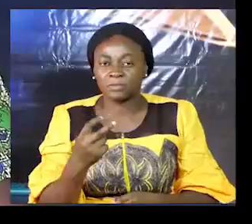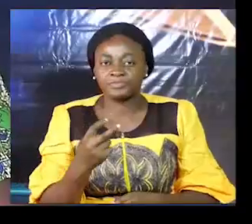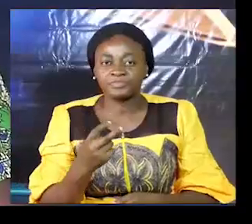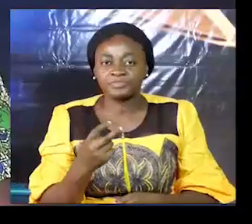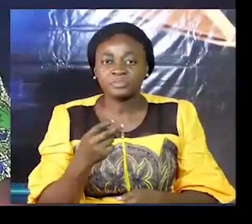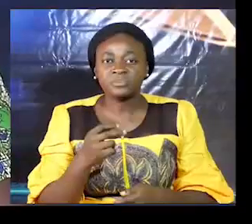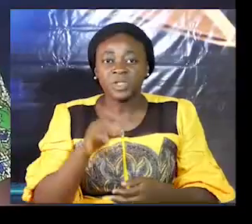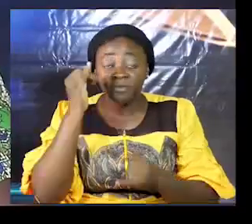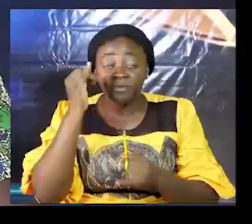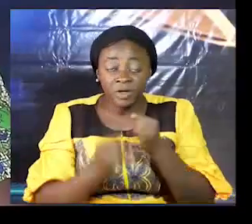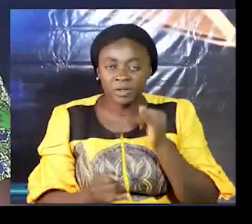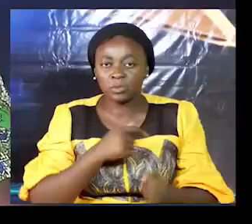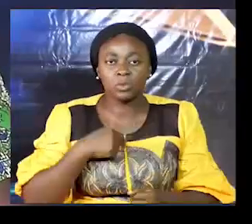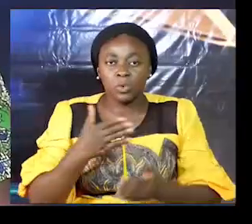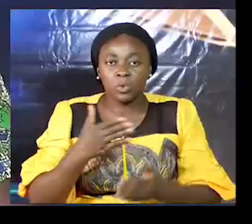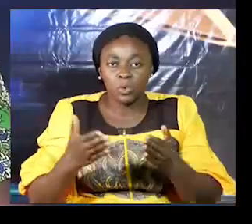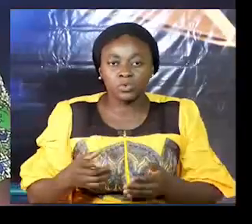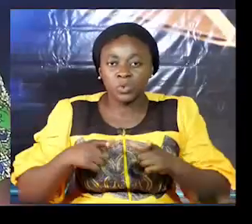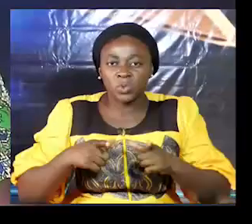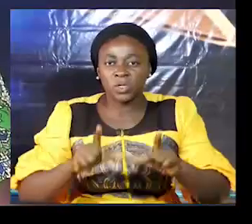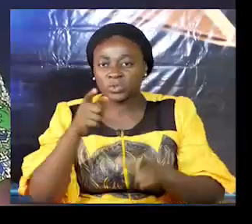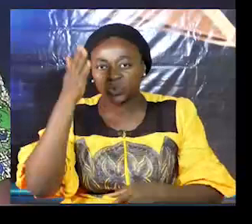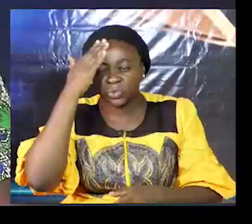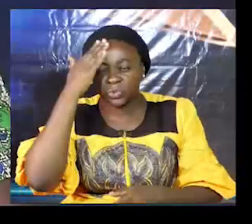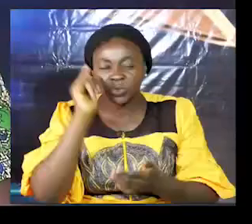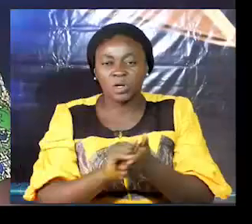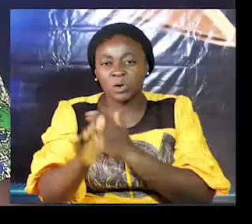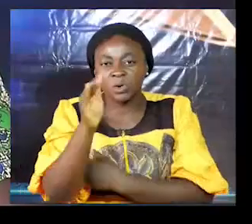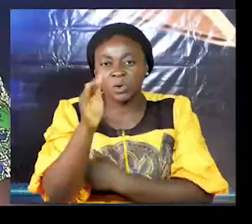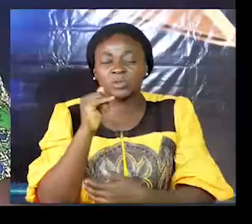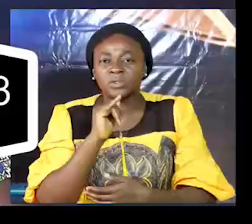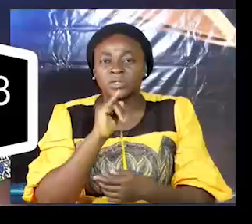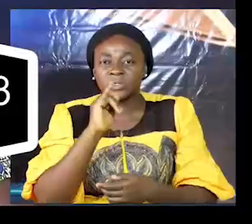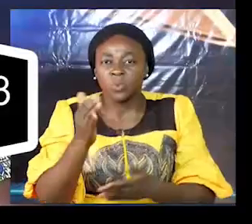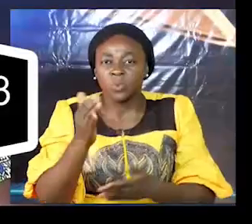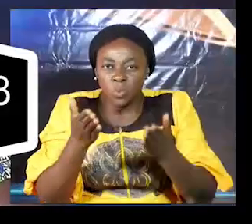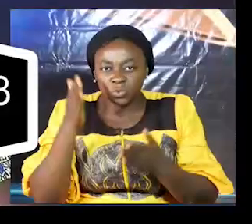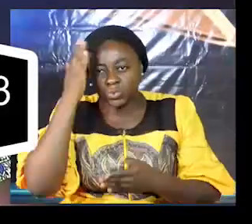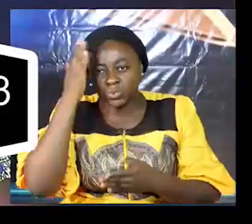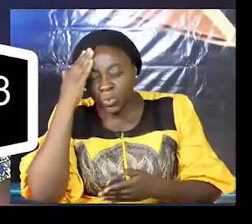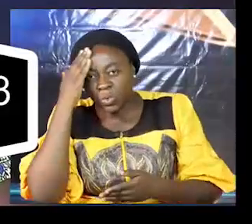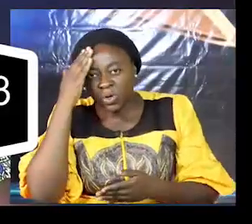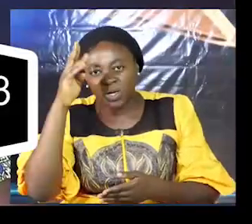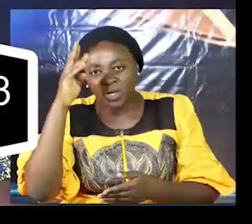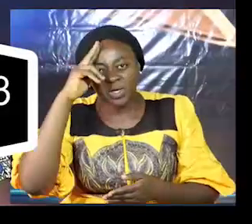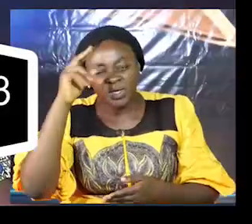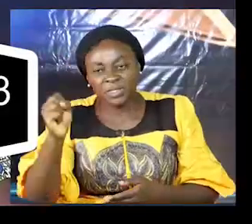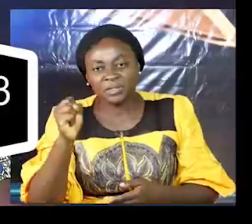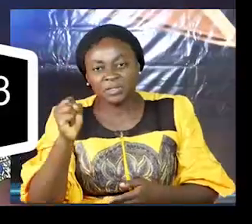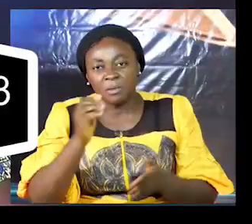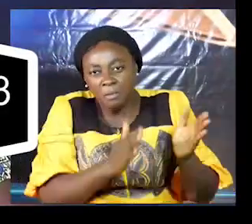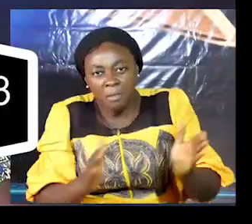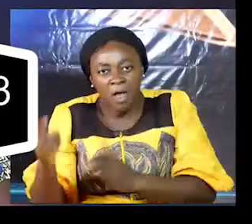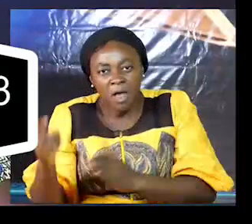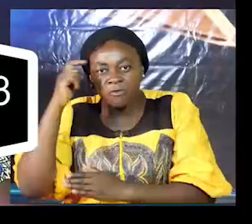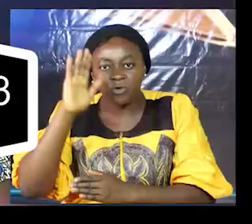that God is willing to let you know his plan for your life in marriage. You know, we look at the word of God, as